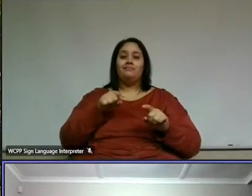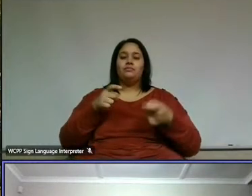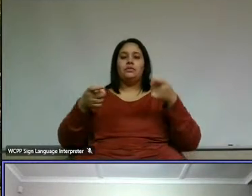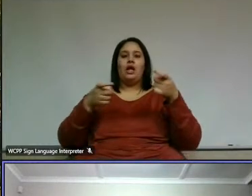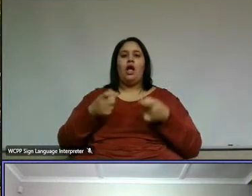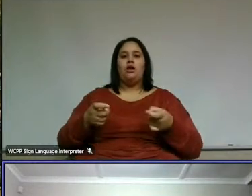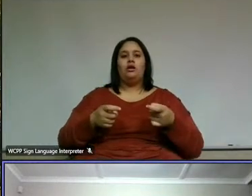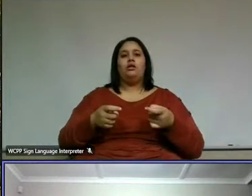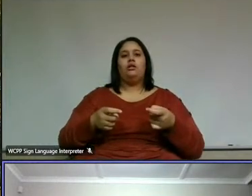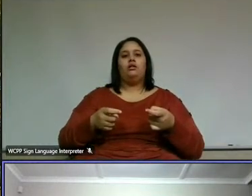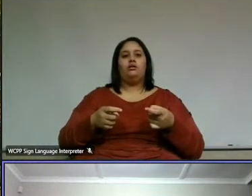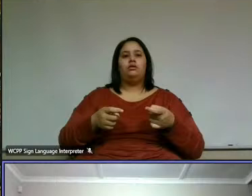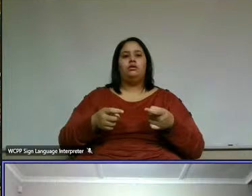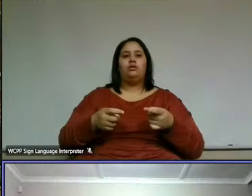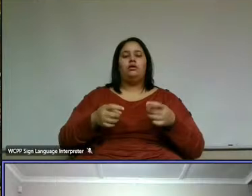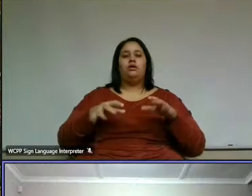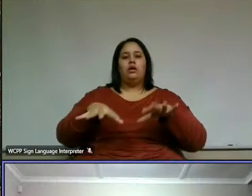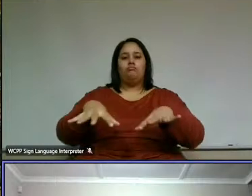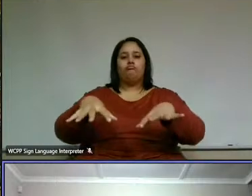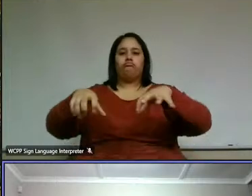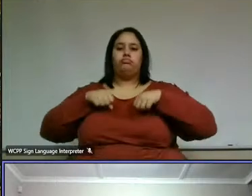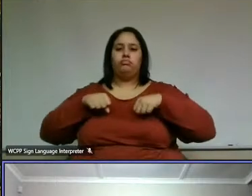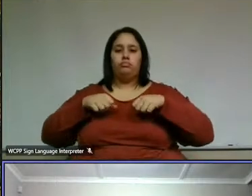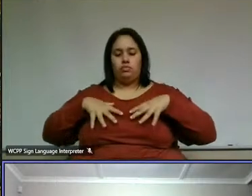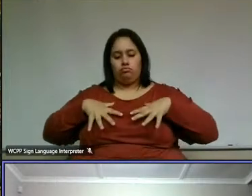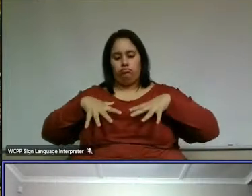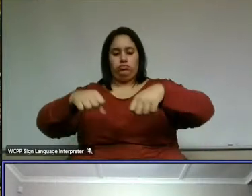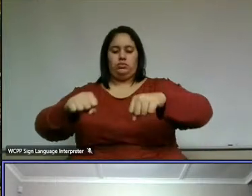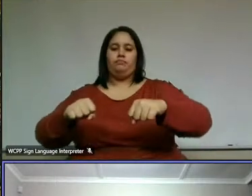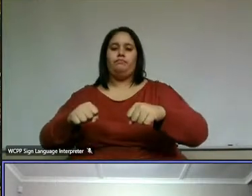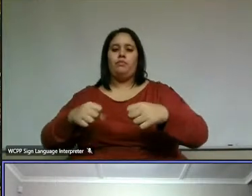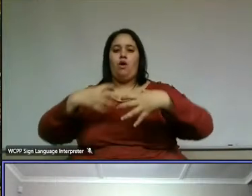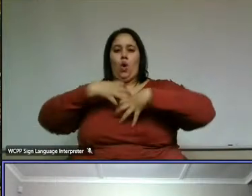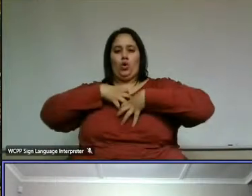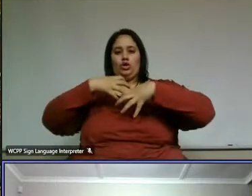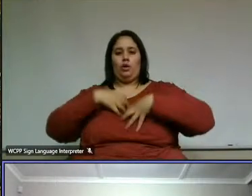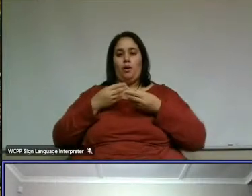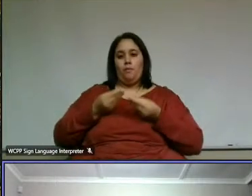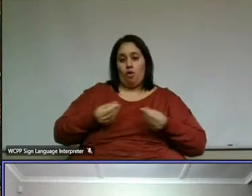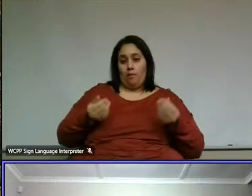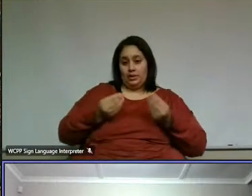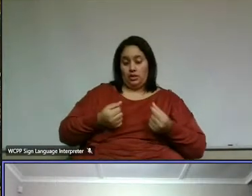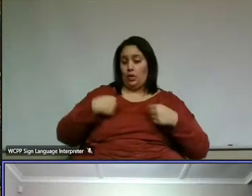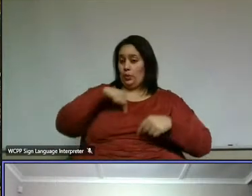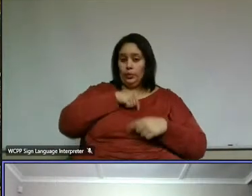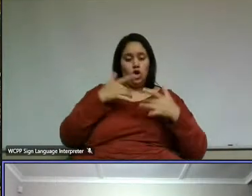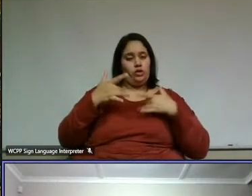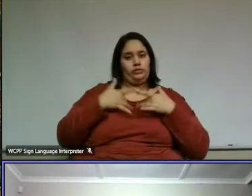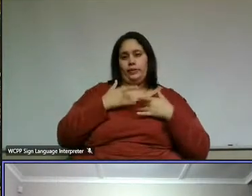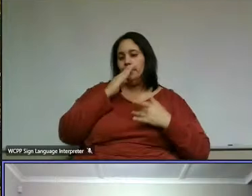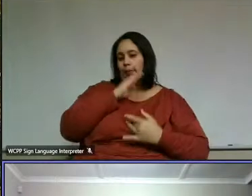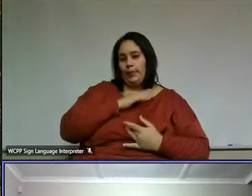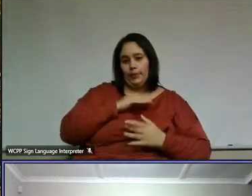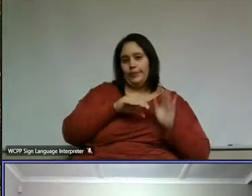and taking possession of property. We do not have a big concern with section 36 as a whole,